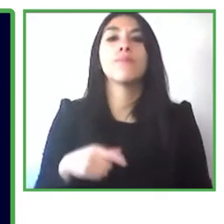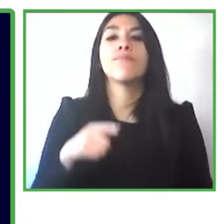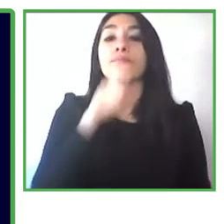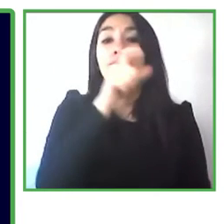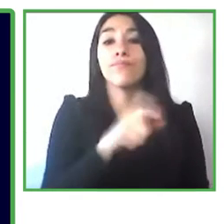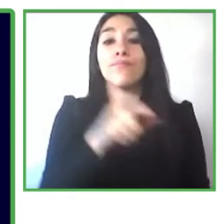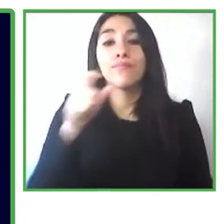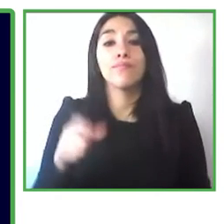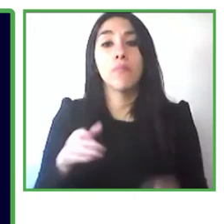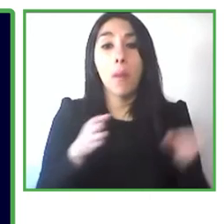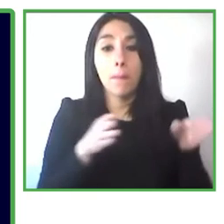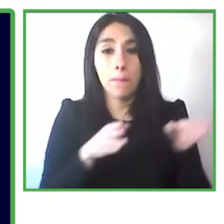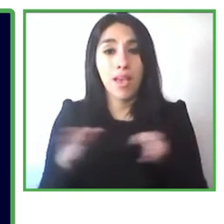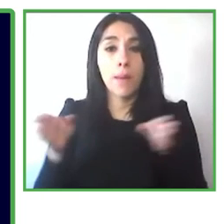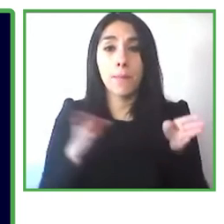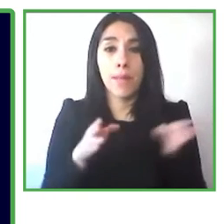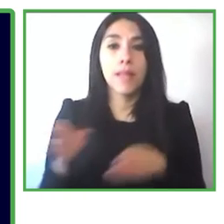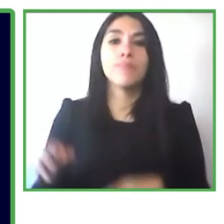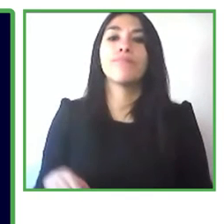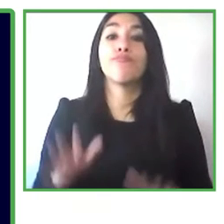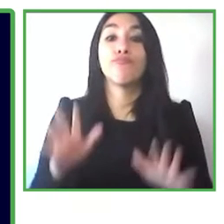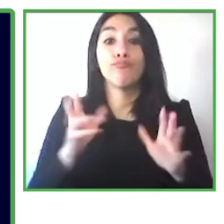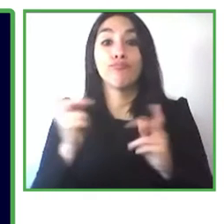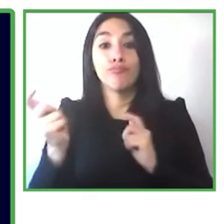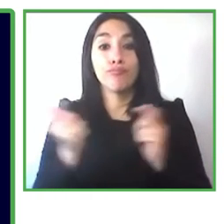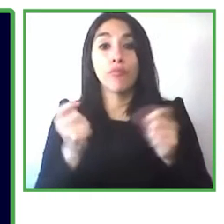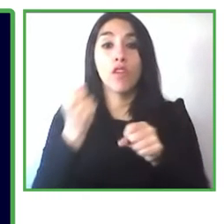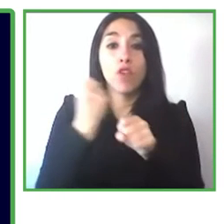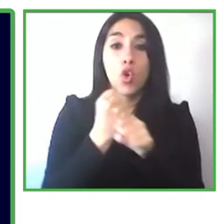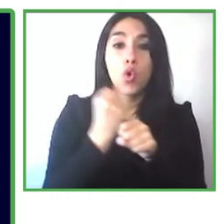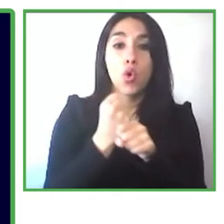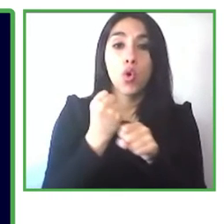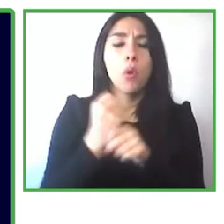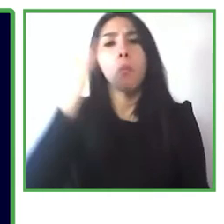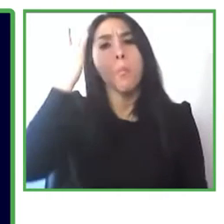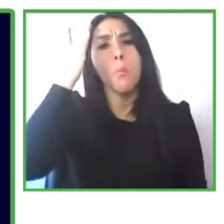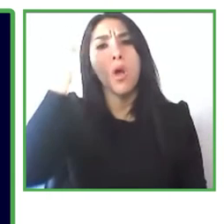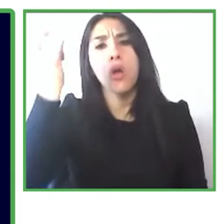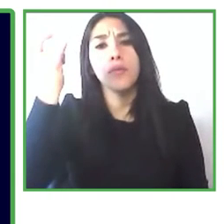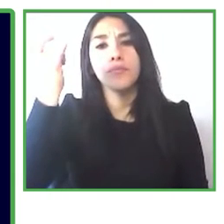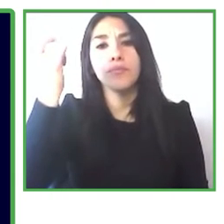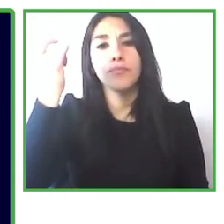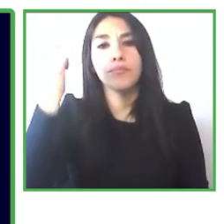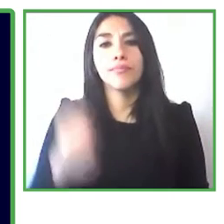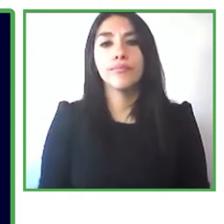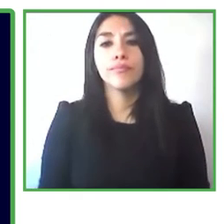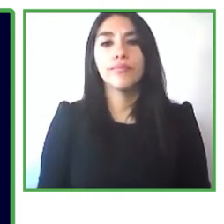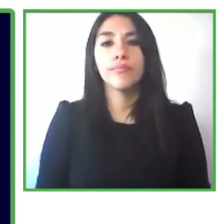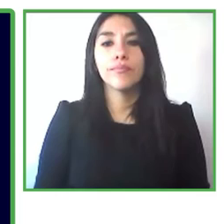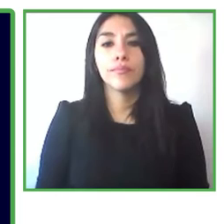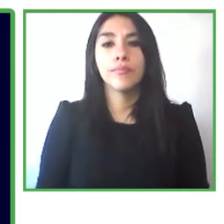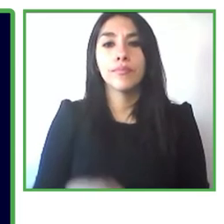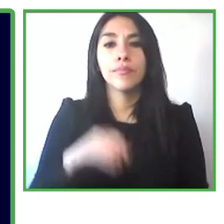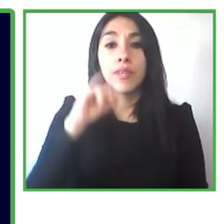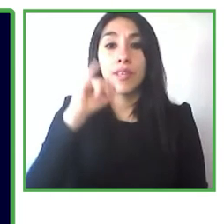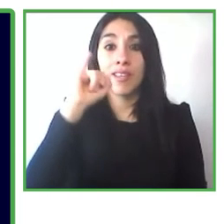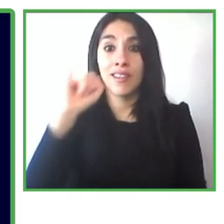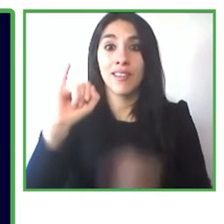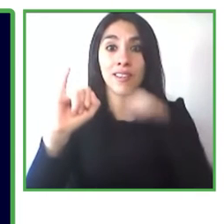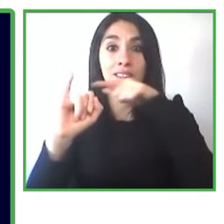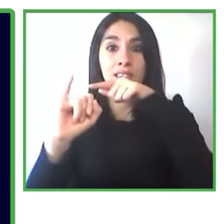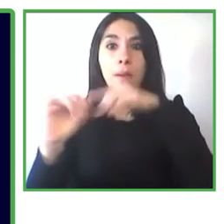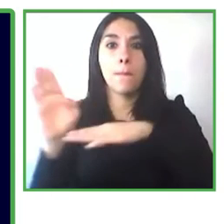and markets as well. Why Empresa E? E for inclusion and for impulse,